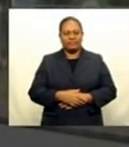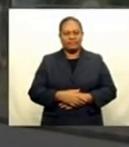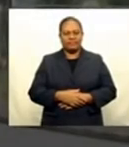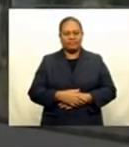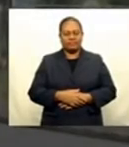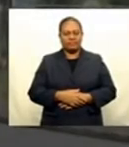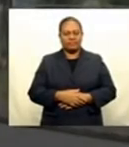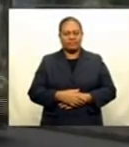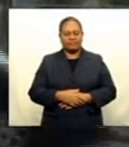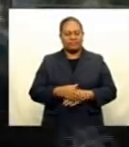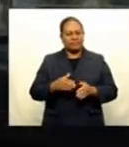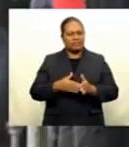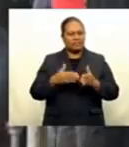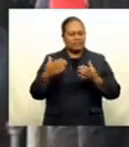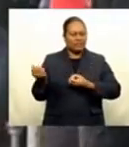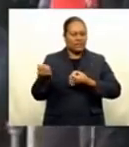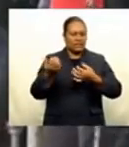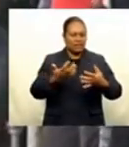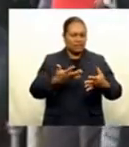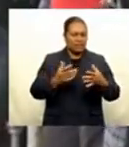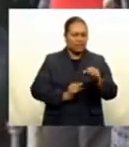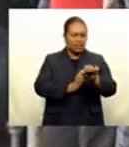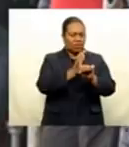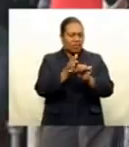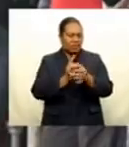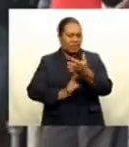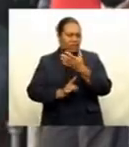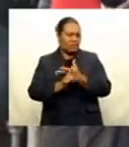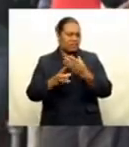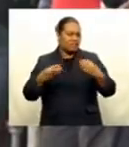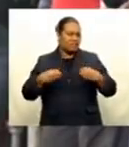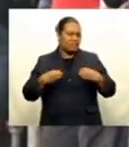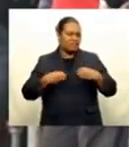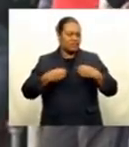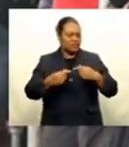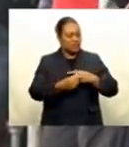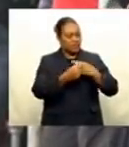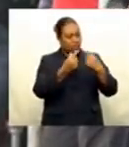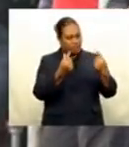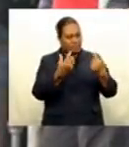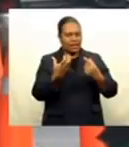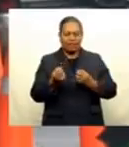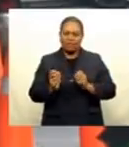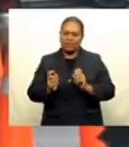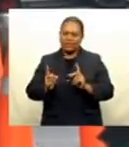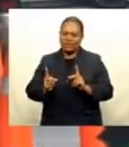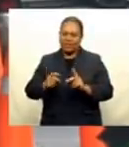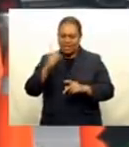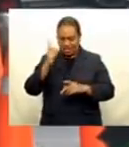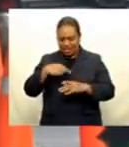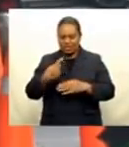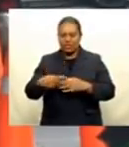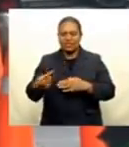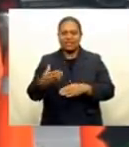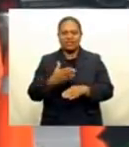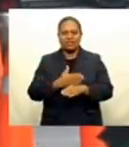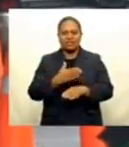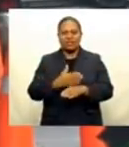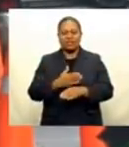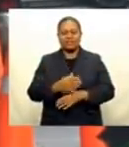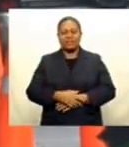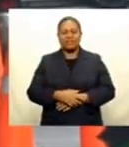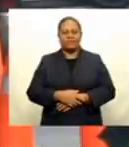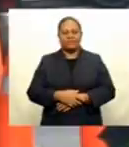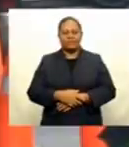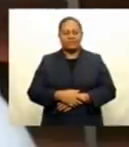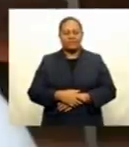Given the increasing number of COVID-19 cases, businesses are grateful to have some opportunity to be able to operate again, provided they meet